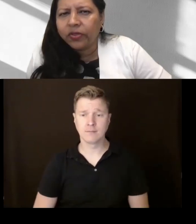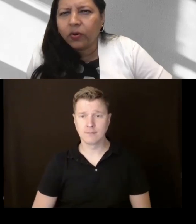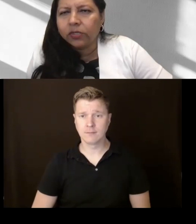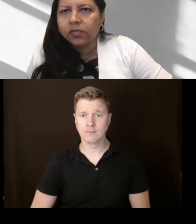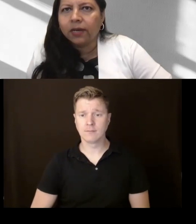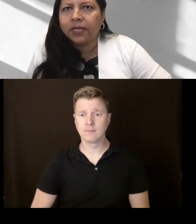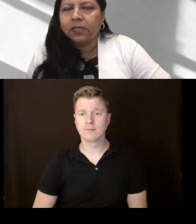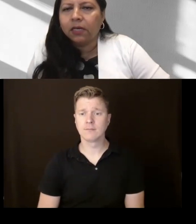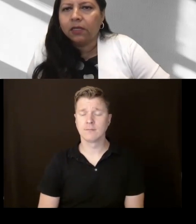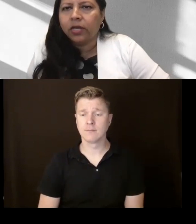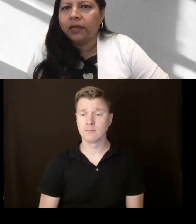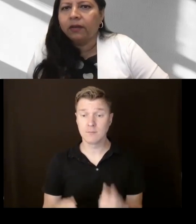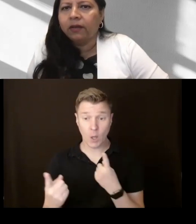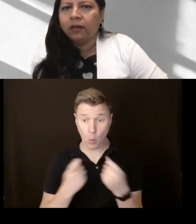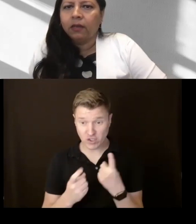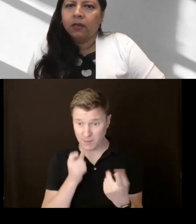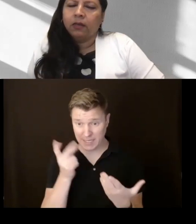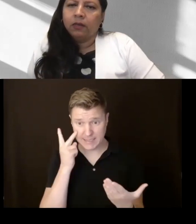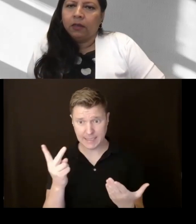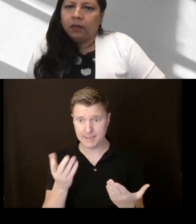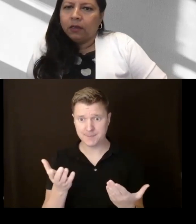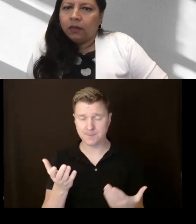Were there other questions that I'm not seeing in the chat?